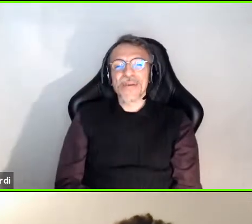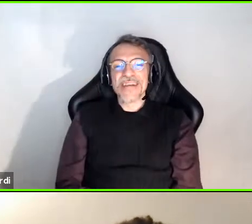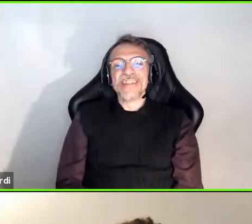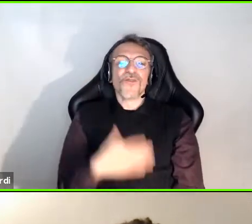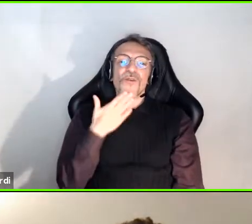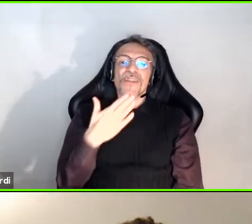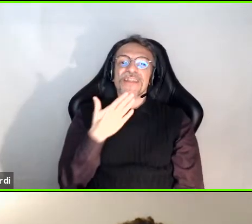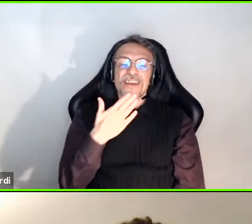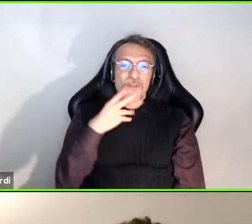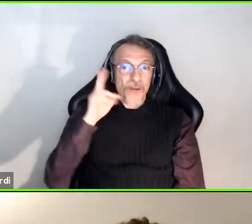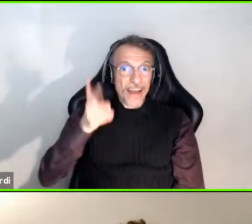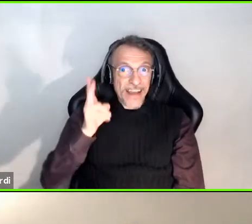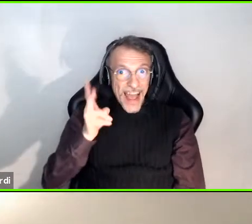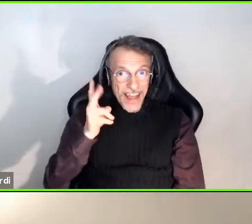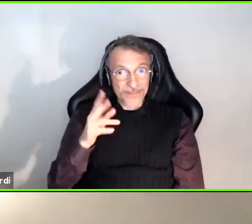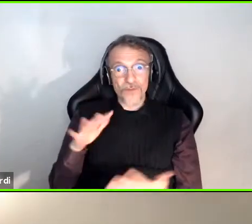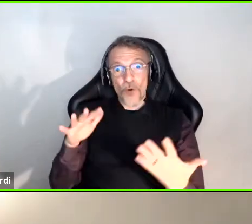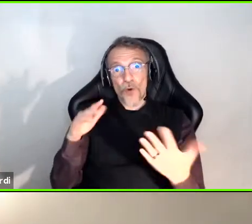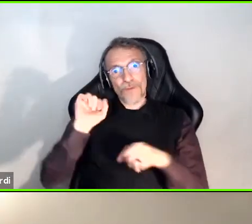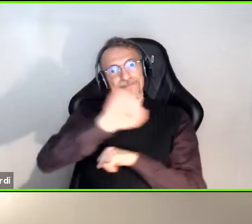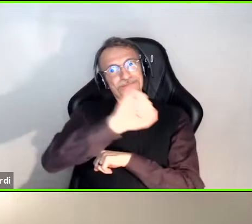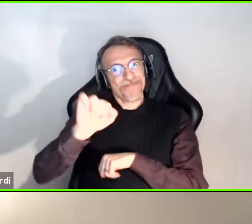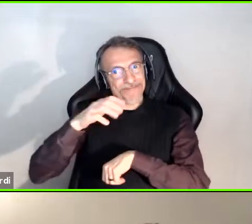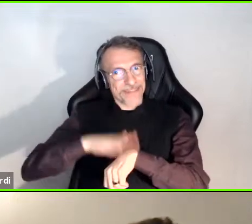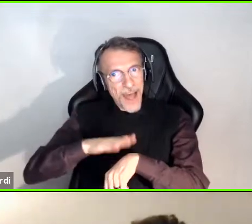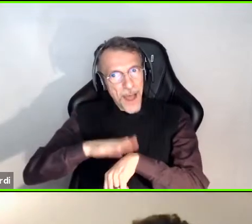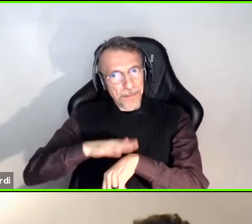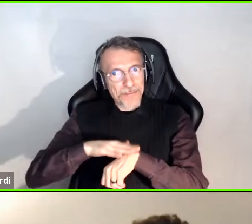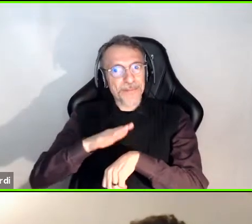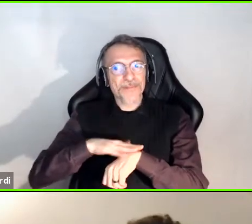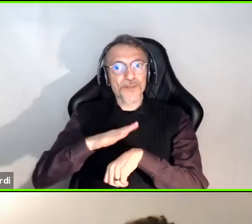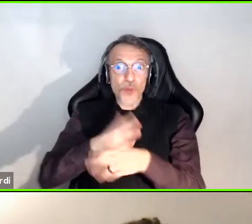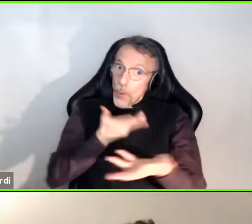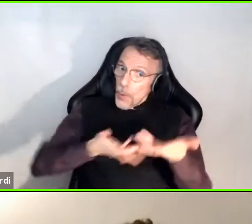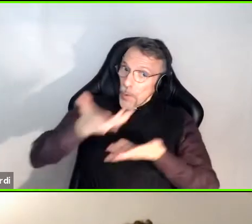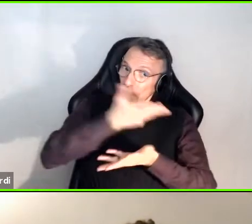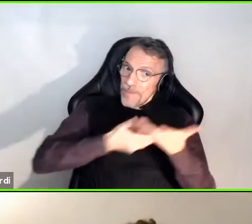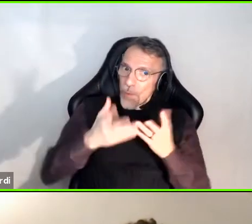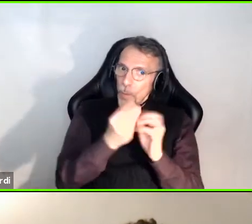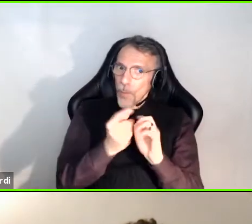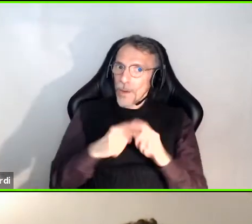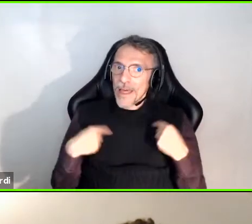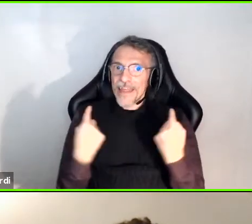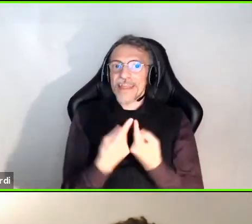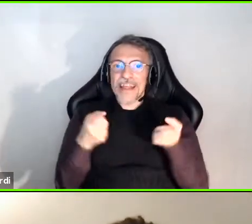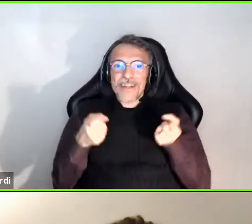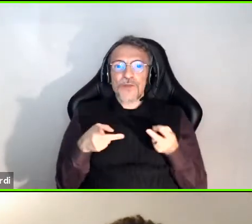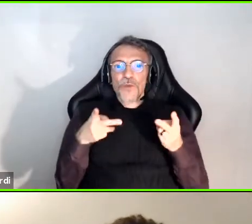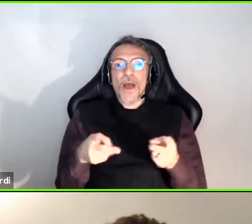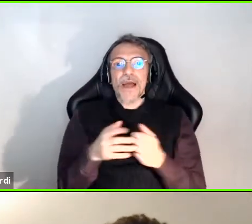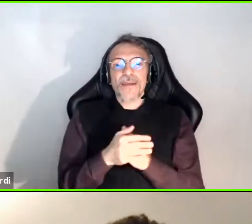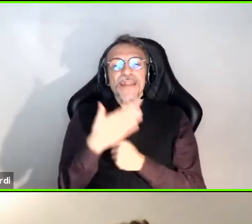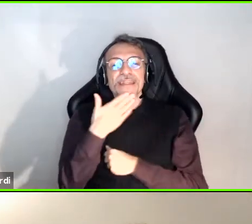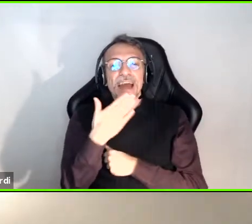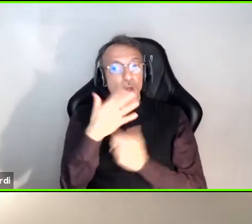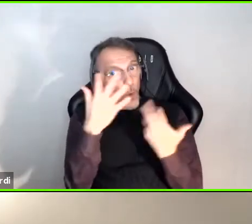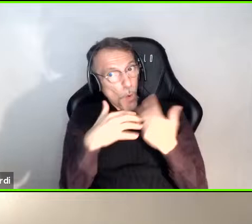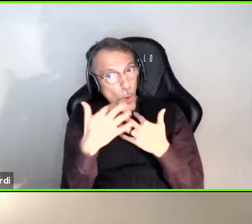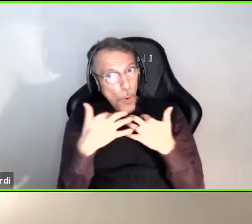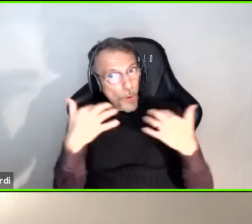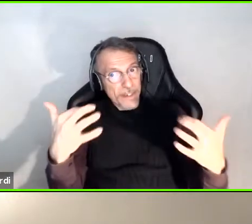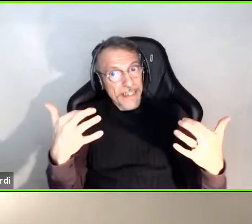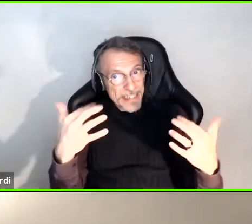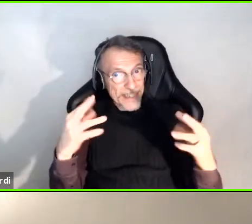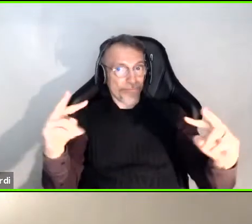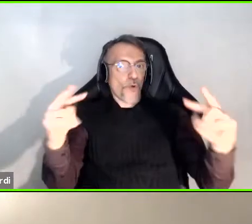you once again for taking the time to converse with us in this manner. I also want to thank our audience for